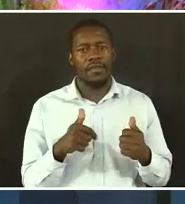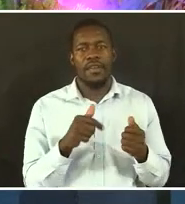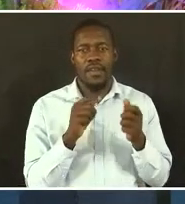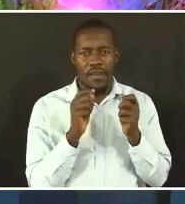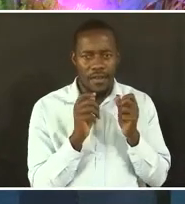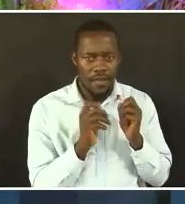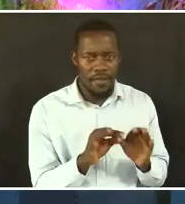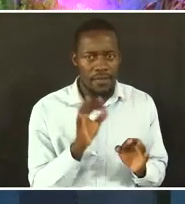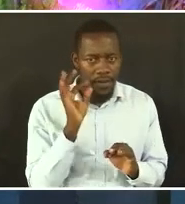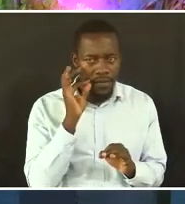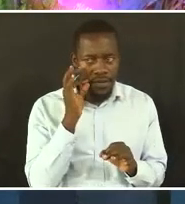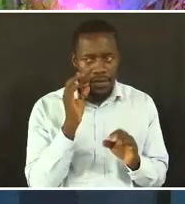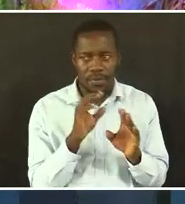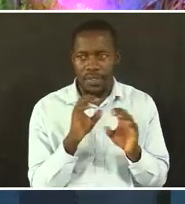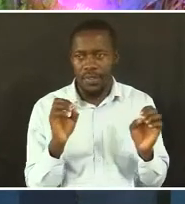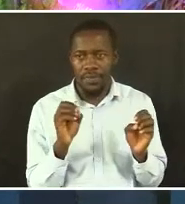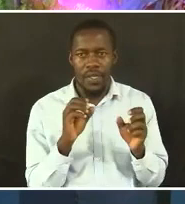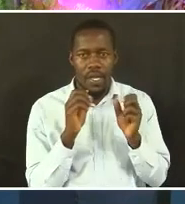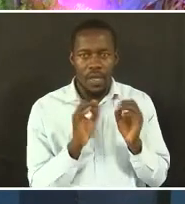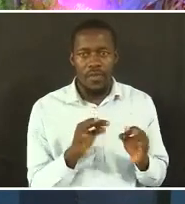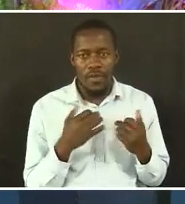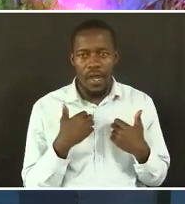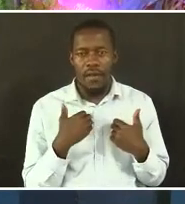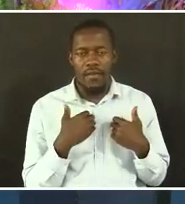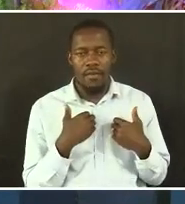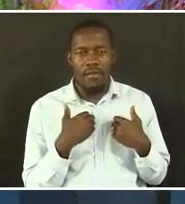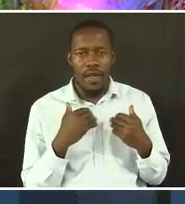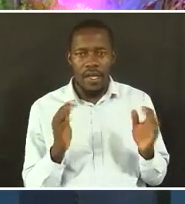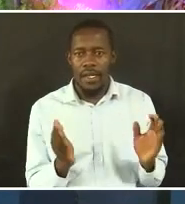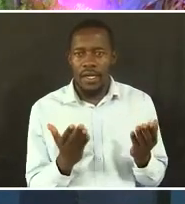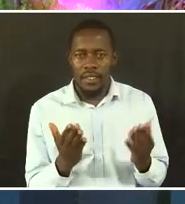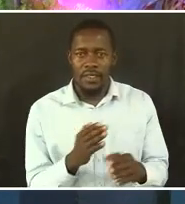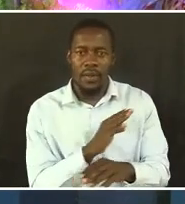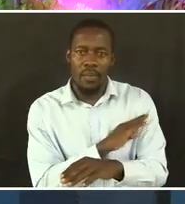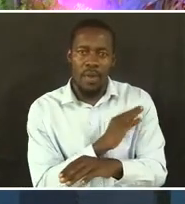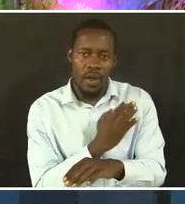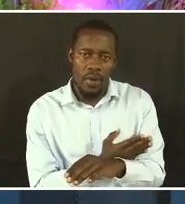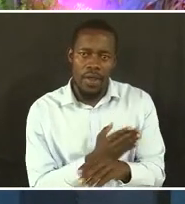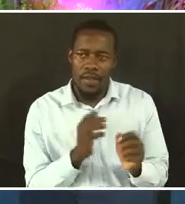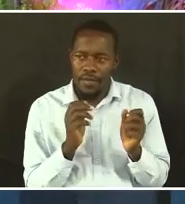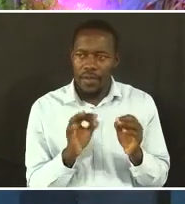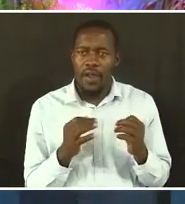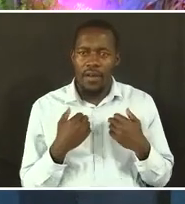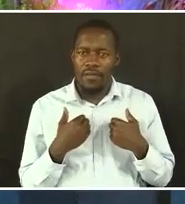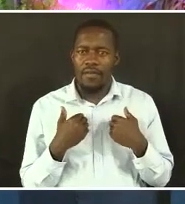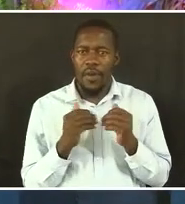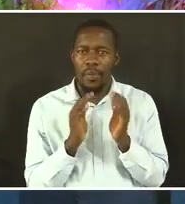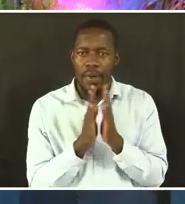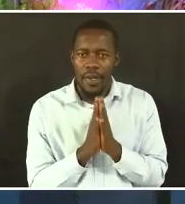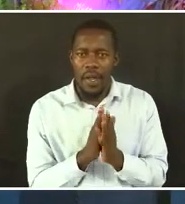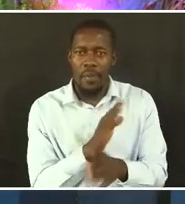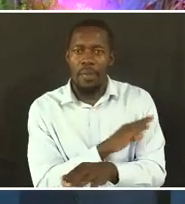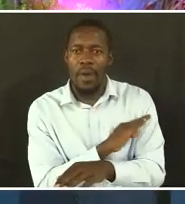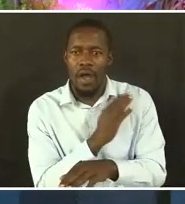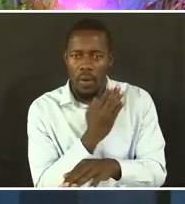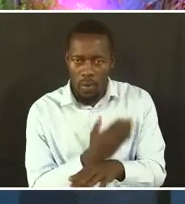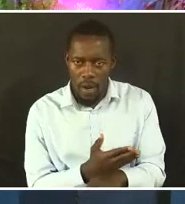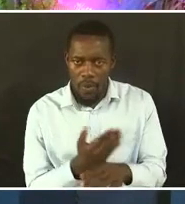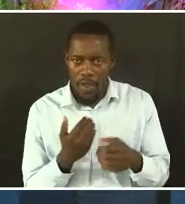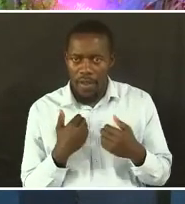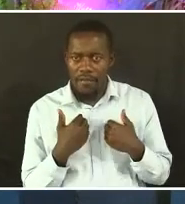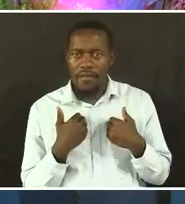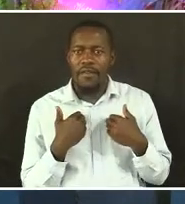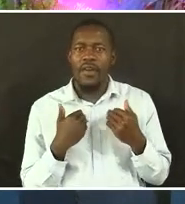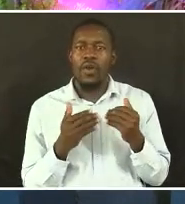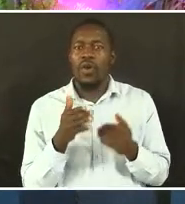That when we go with the power of persuasion, with the power of prayer, and with the power of the word of God and the love of